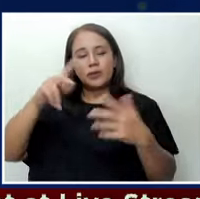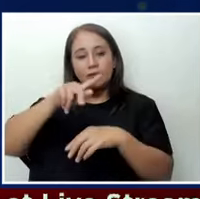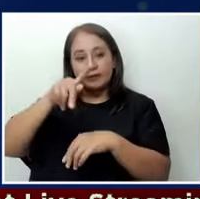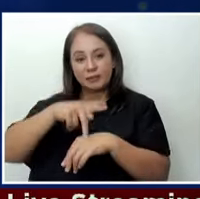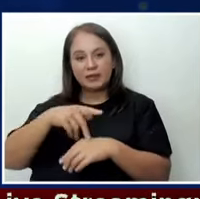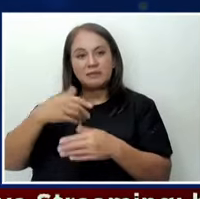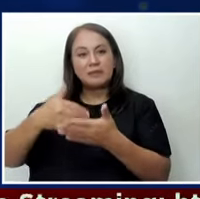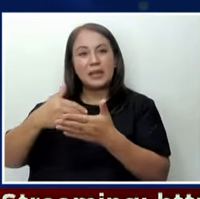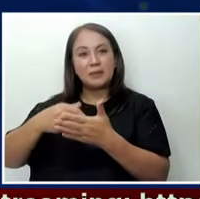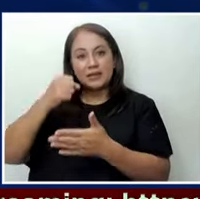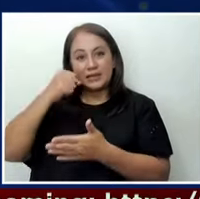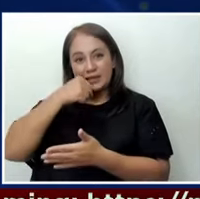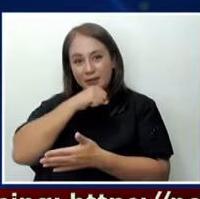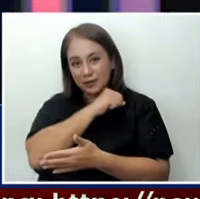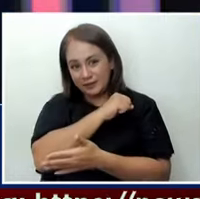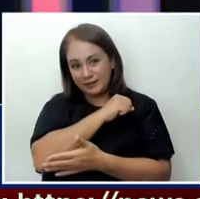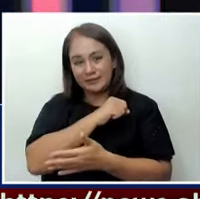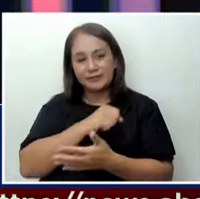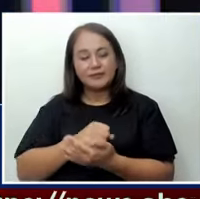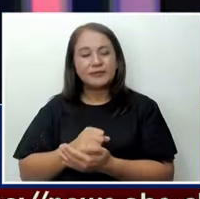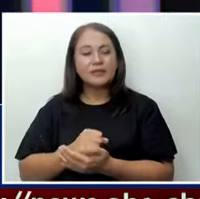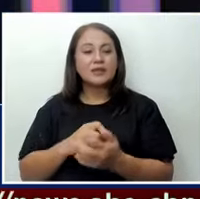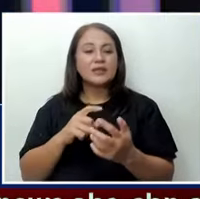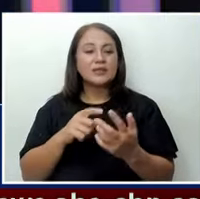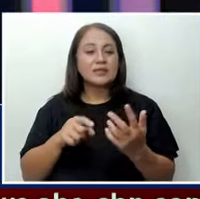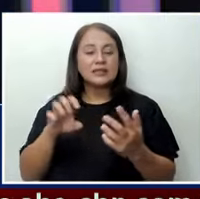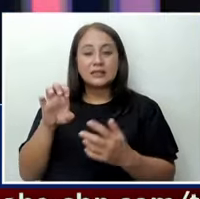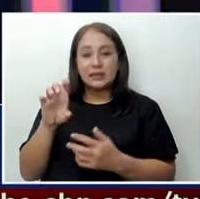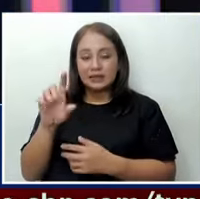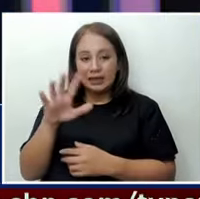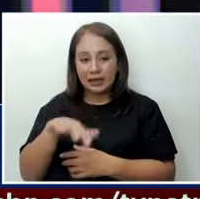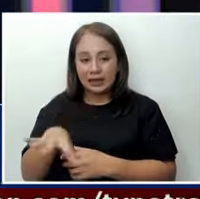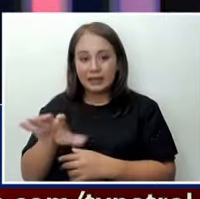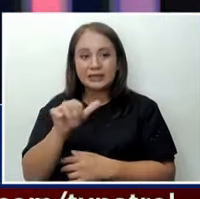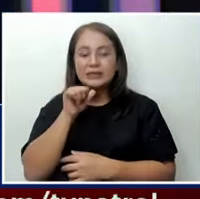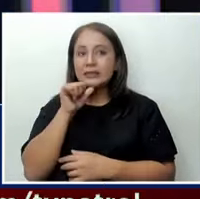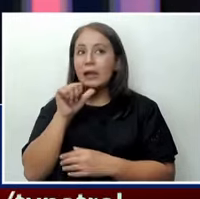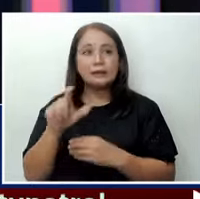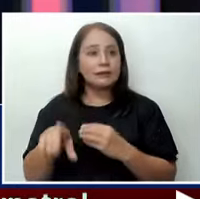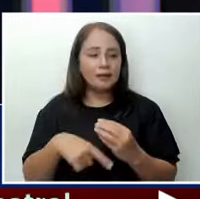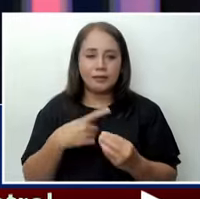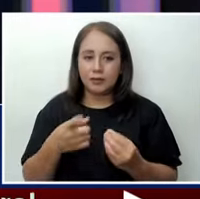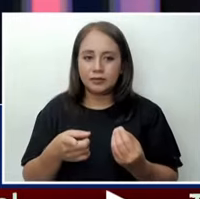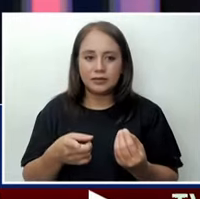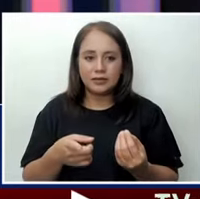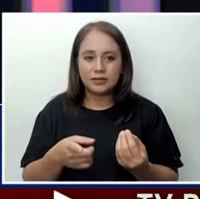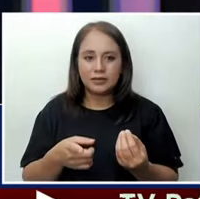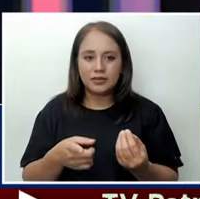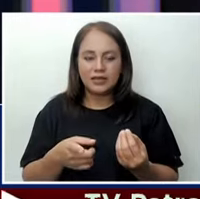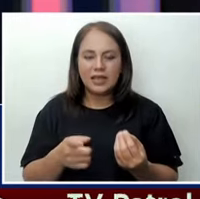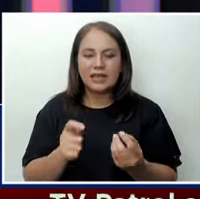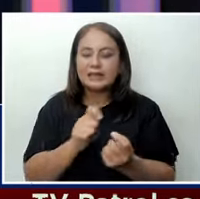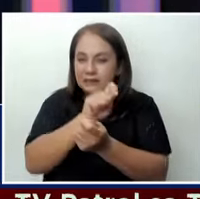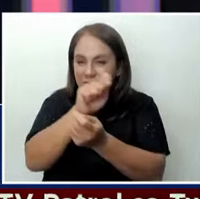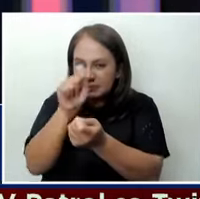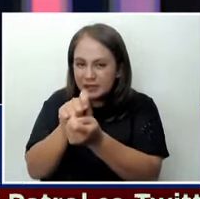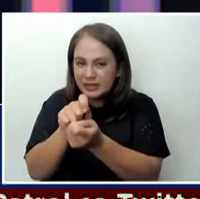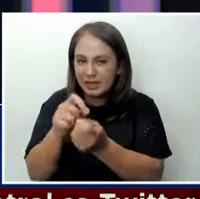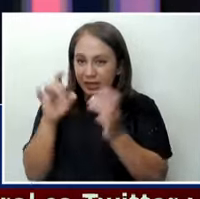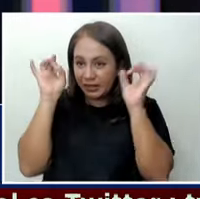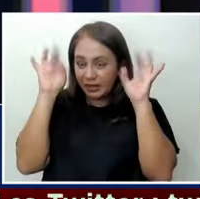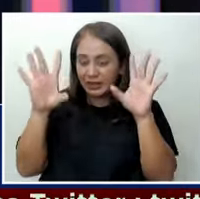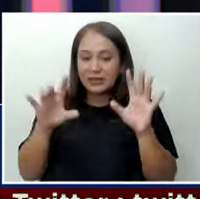sa Taiwan. Choosing these EDCA sites is not about any particular threat. It's